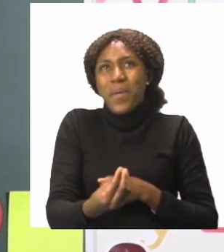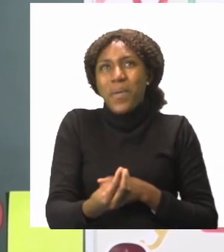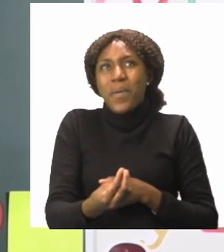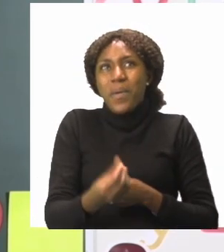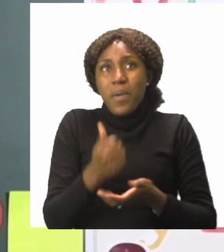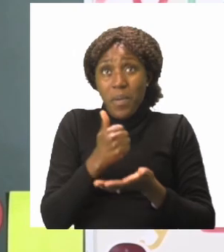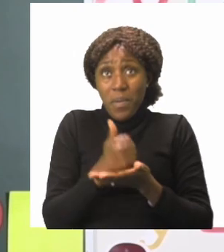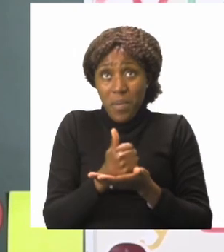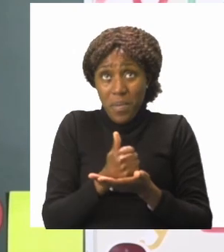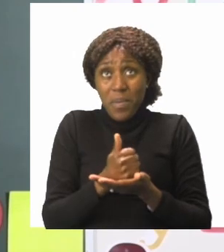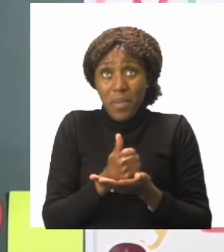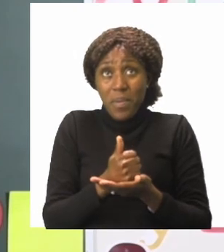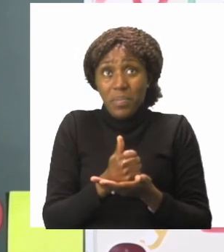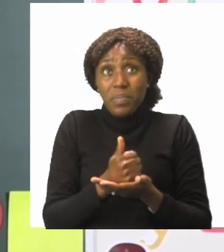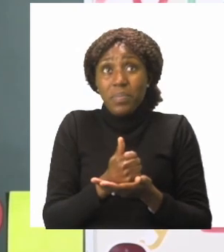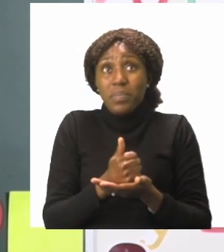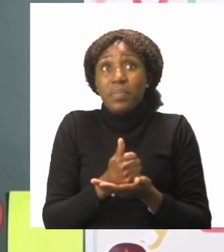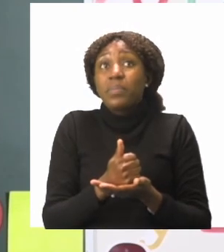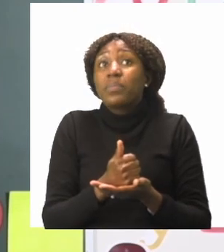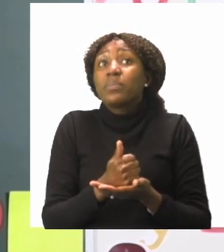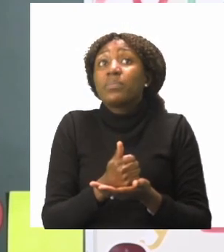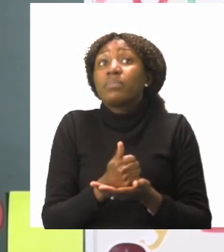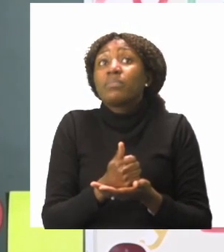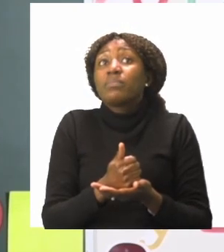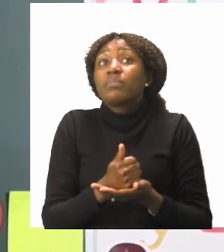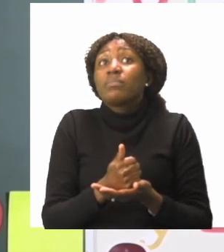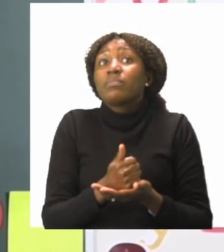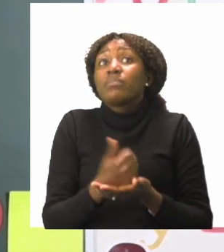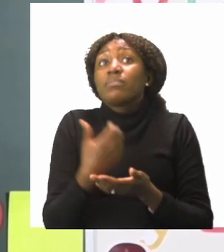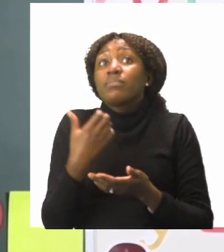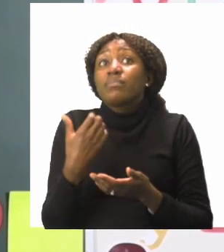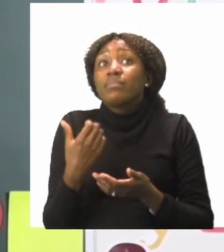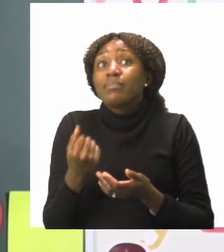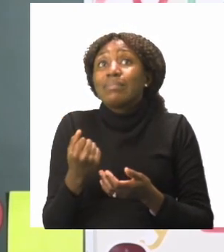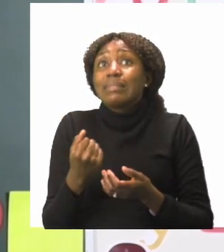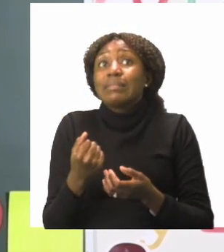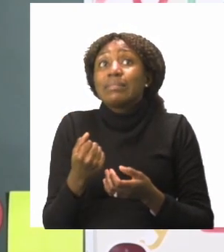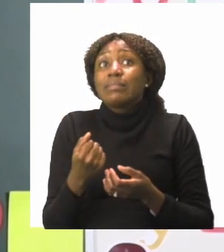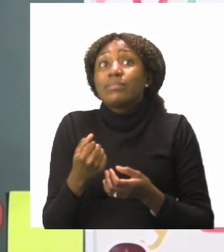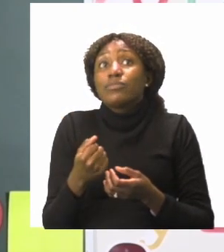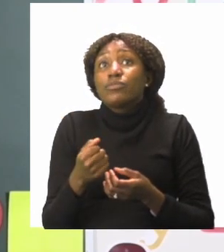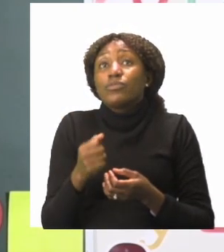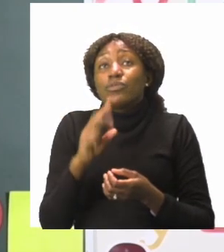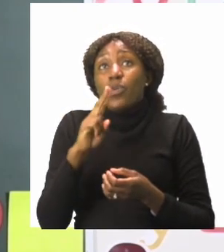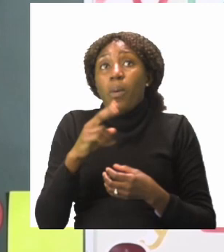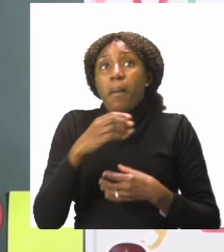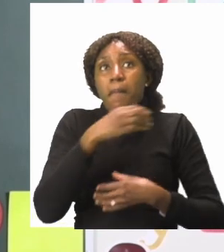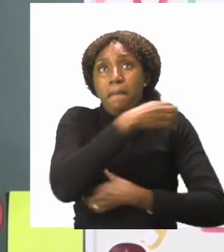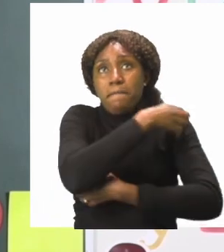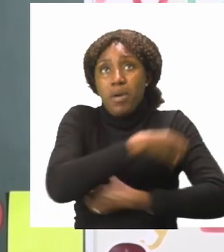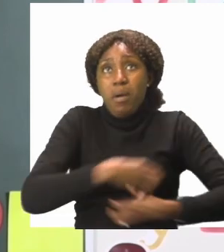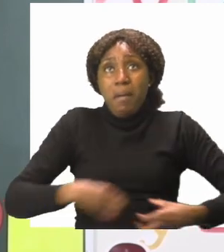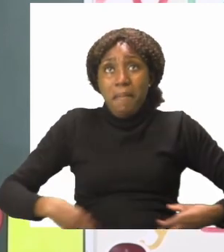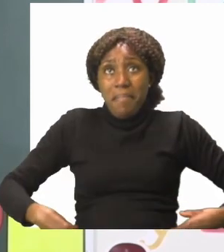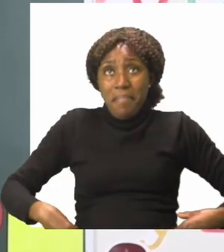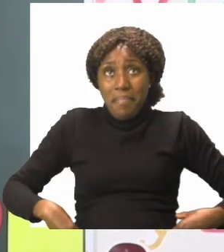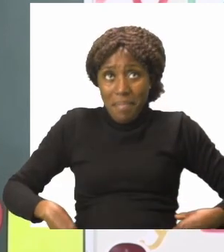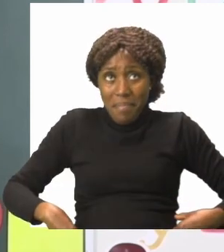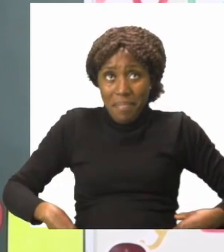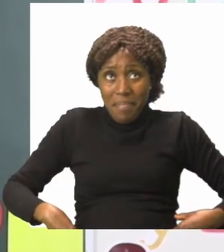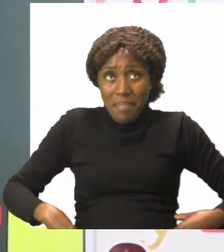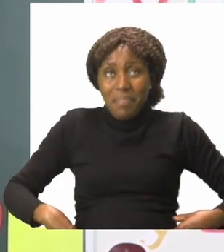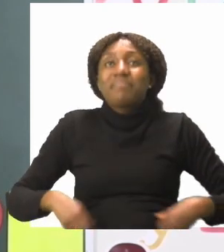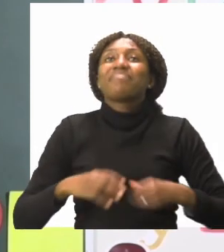in booster seats, the seat belts are actually two that cross each other and